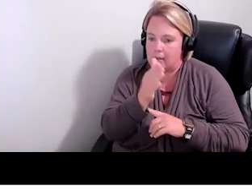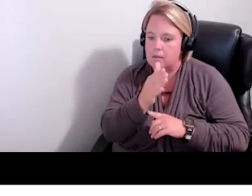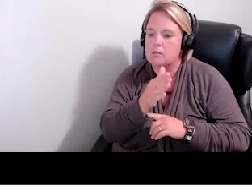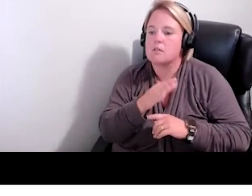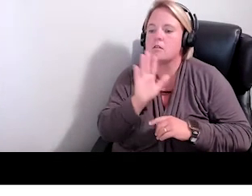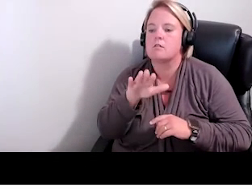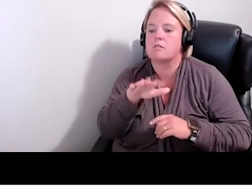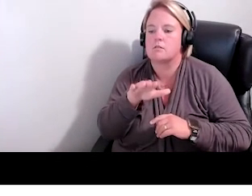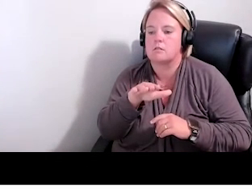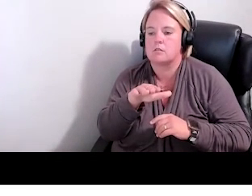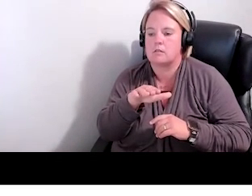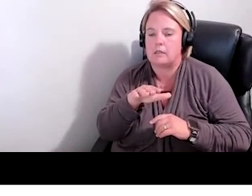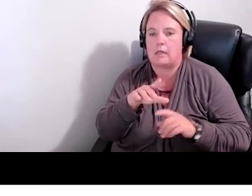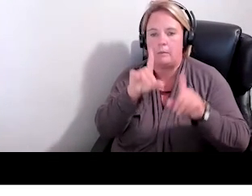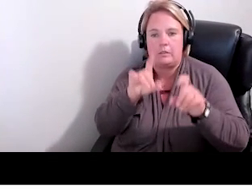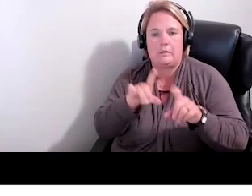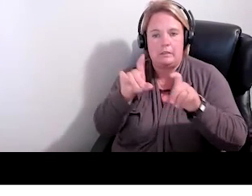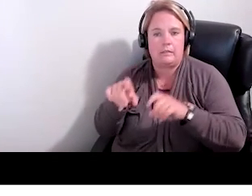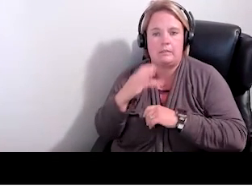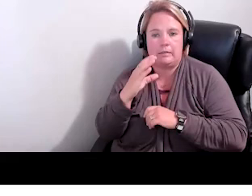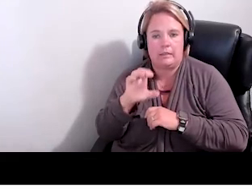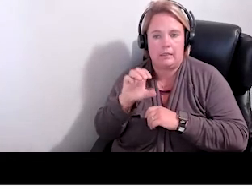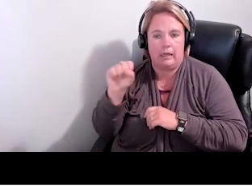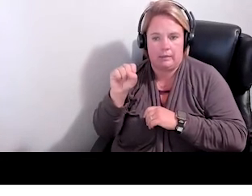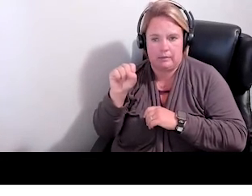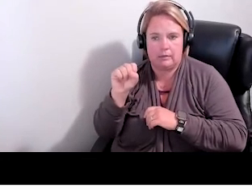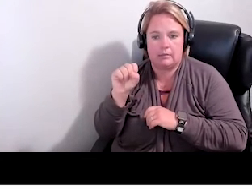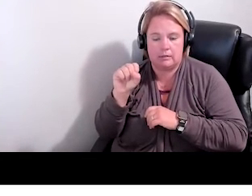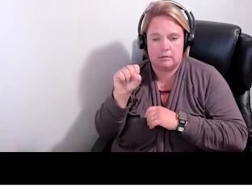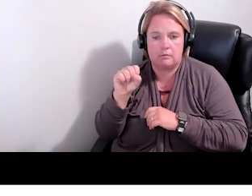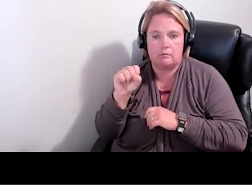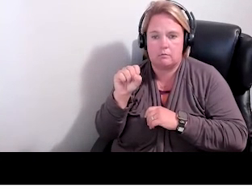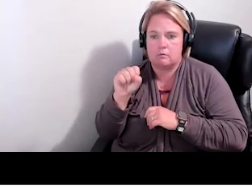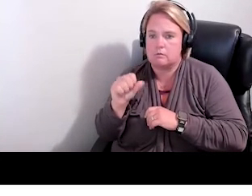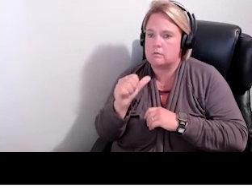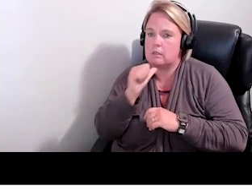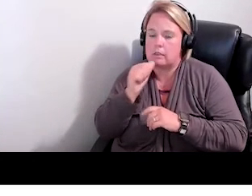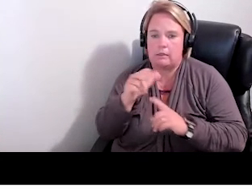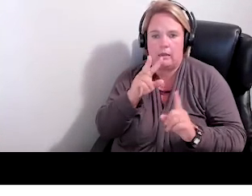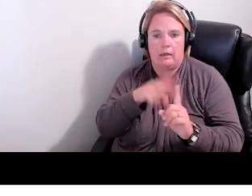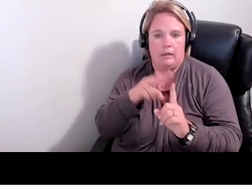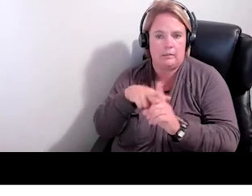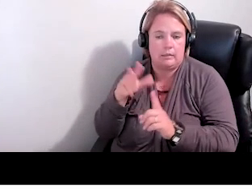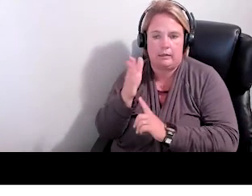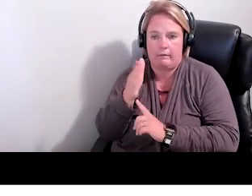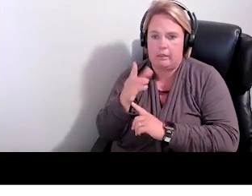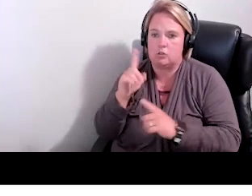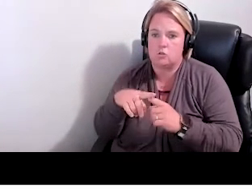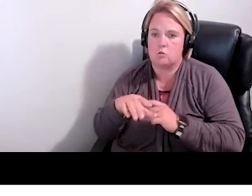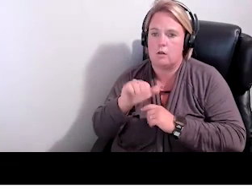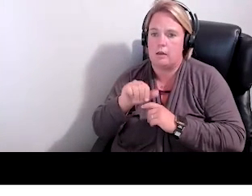we're going to try, or I'm going to test run in CES. And that is not assigning flags solely to